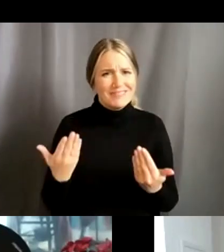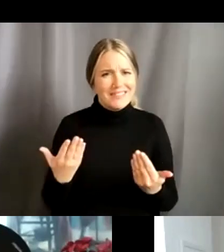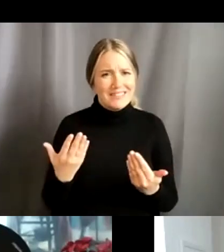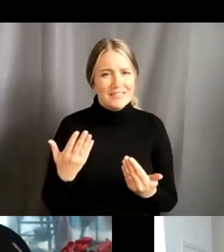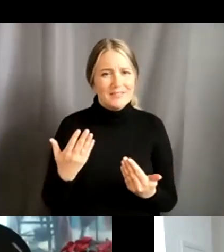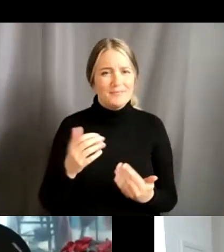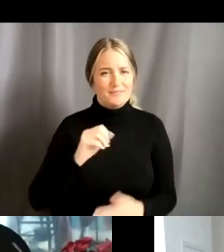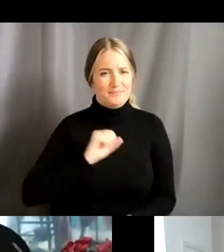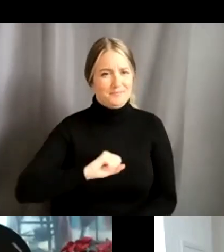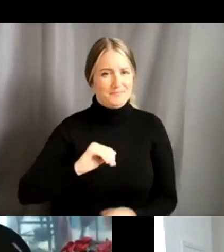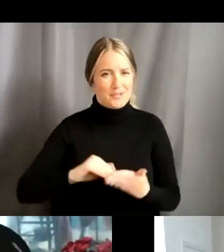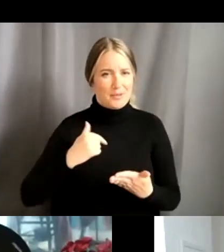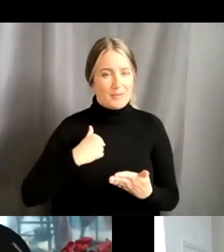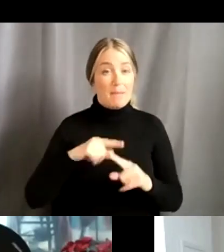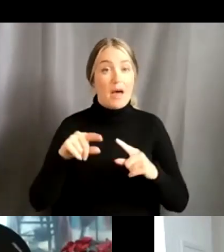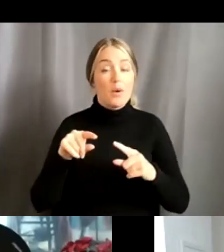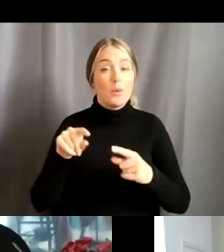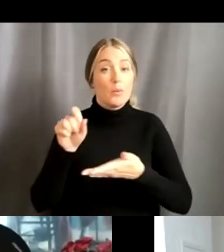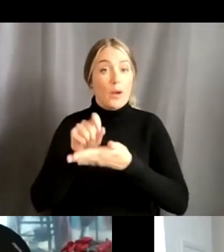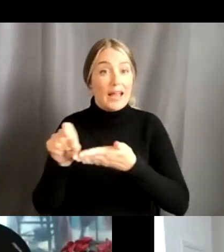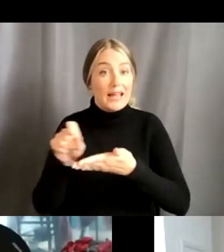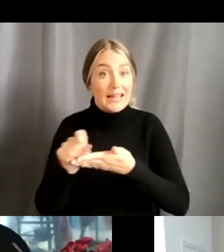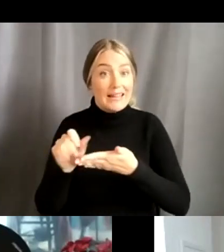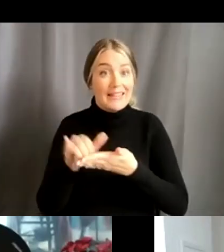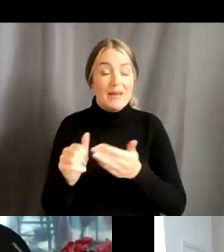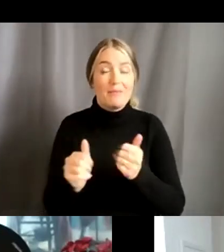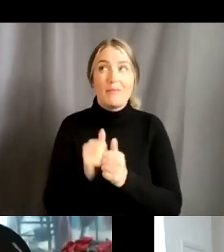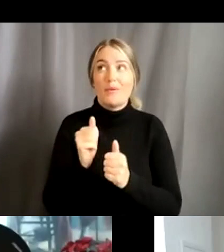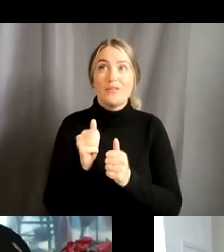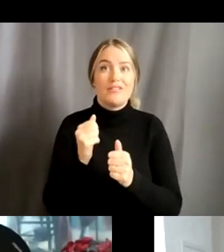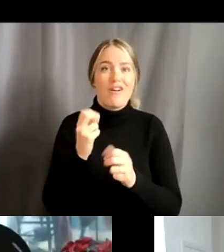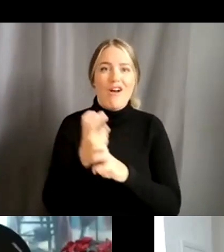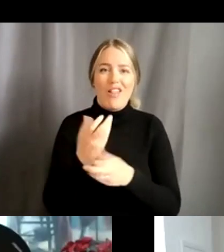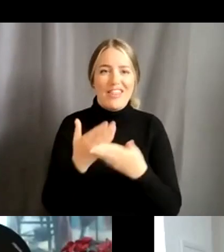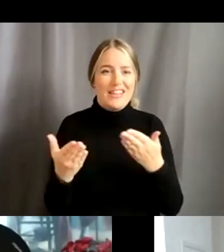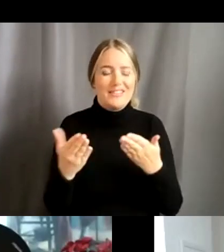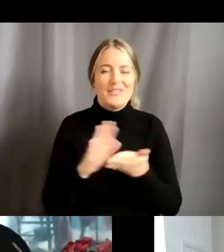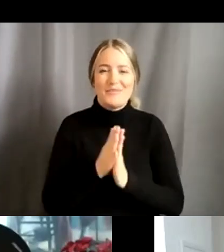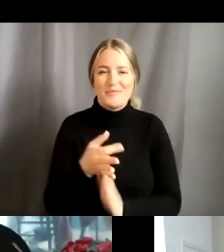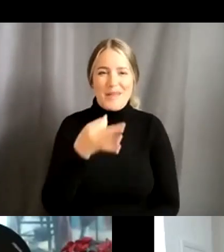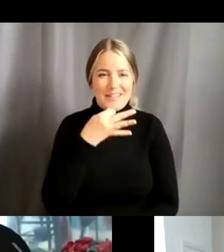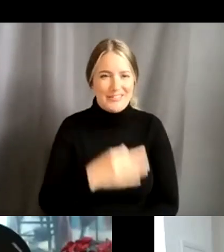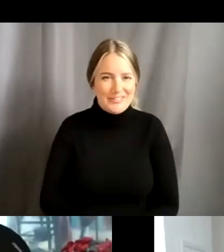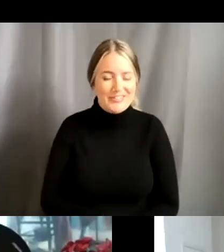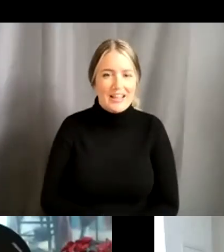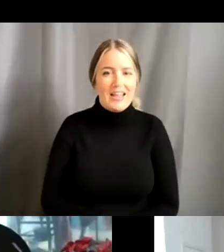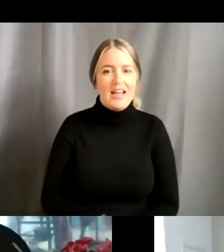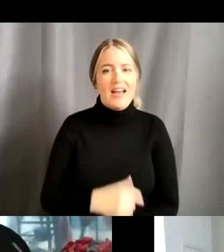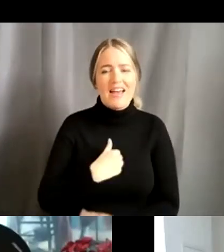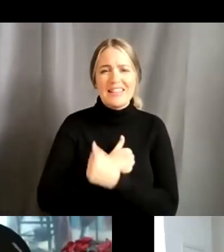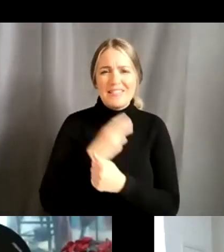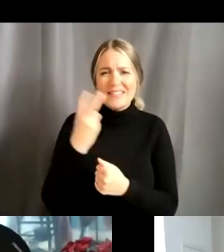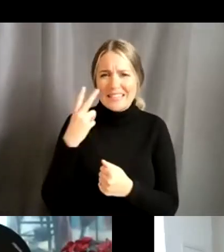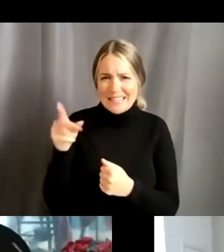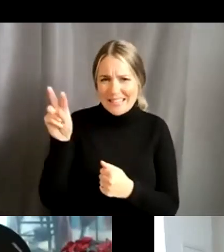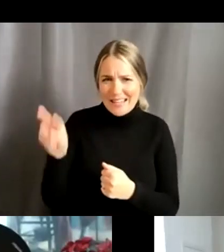Excuse me, but writing it is one of the hardest things to master. And I love seeing the